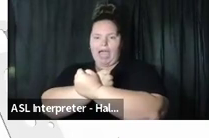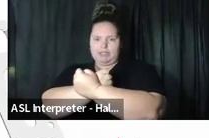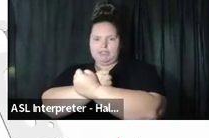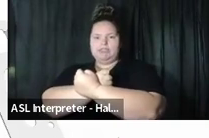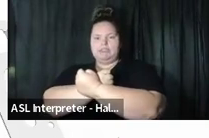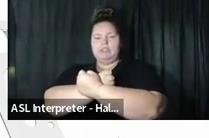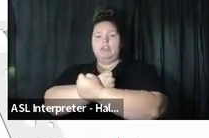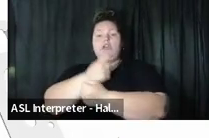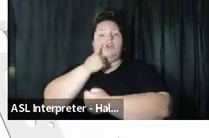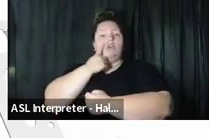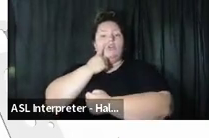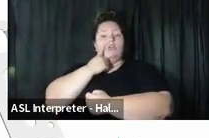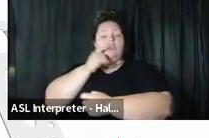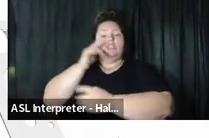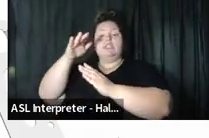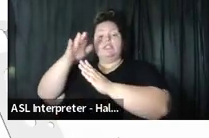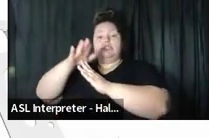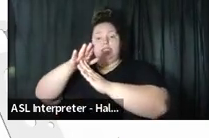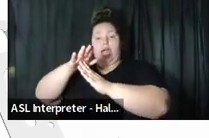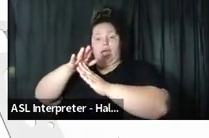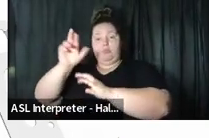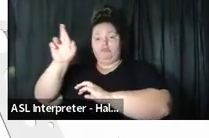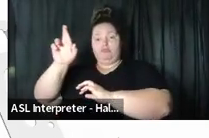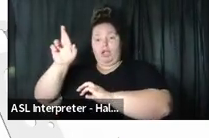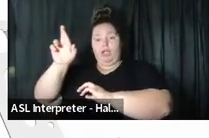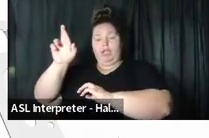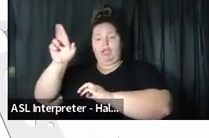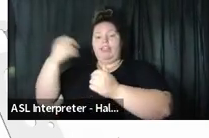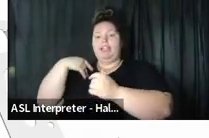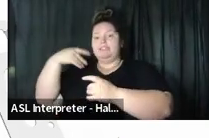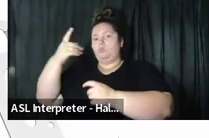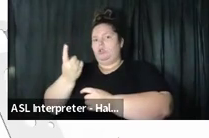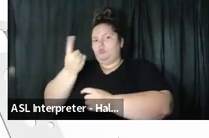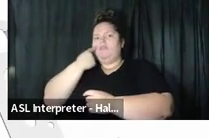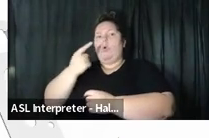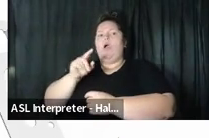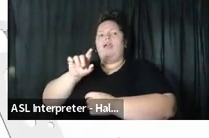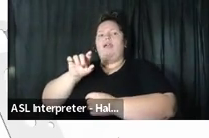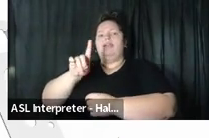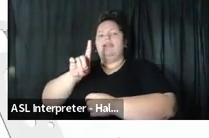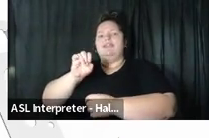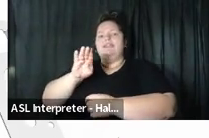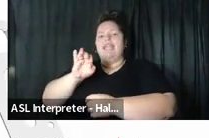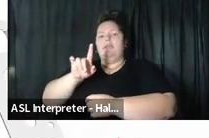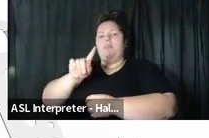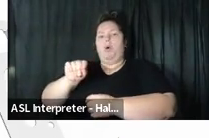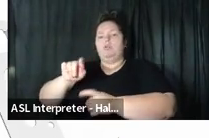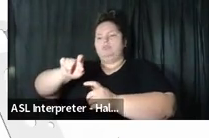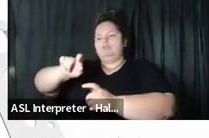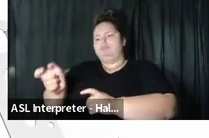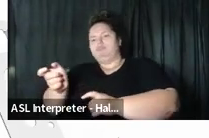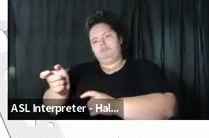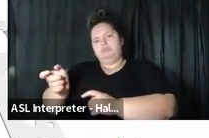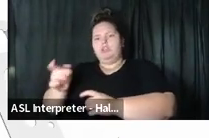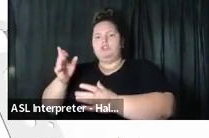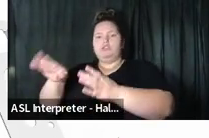that goes into the deadbolt of the door, or there's one that's You can put, it's kind of like a doorstop, but you put it on the